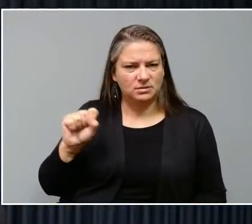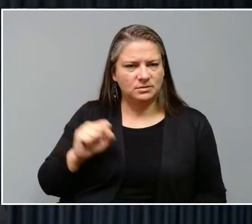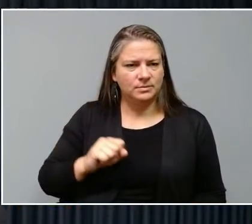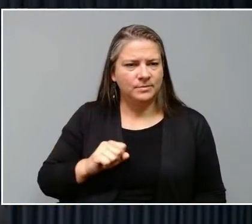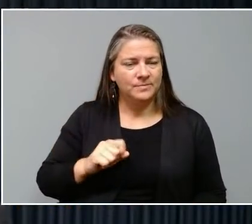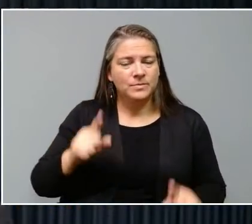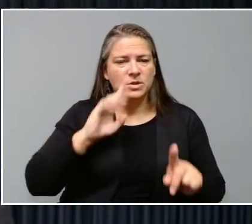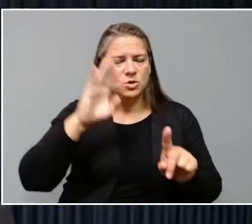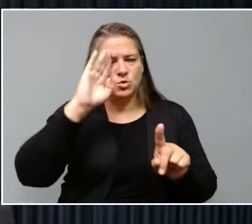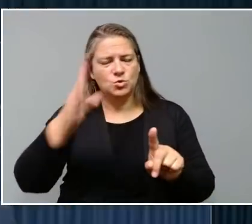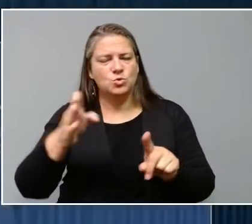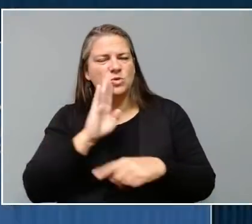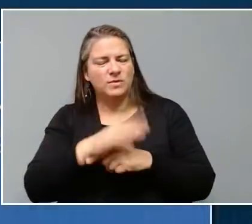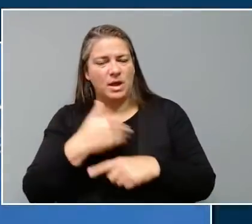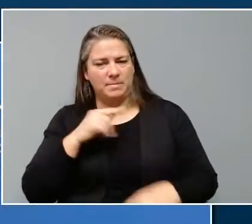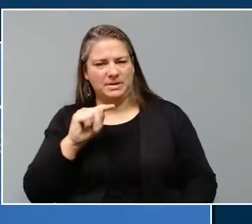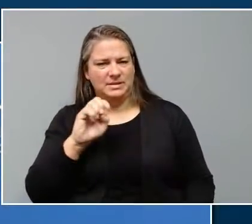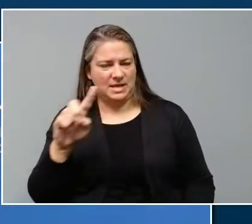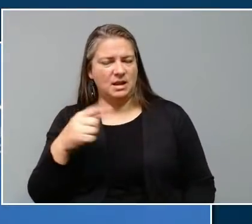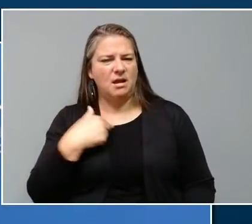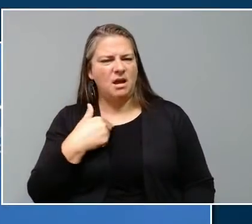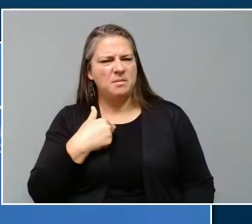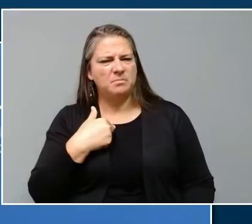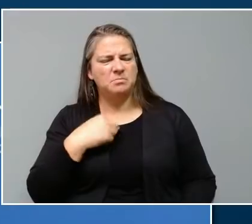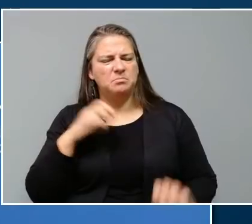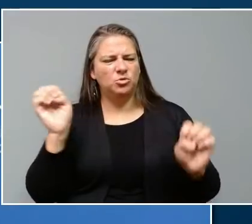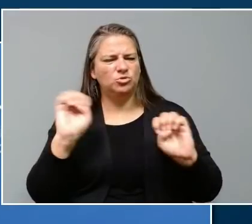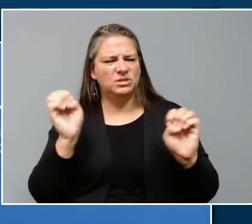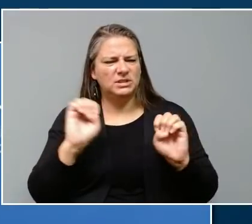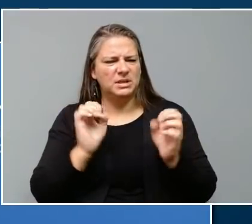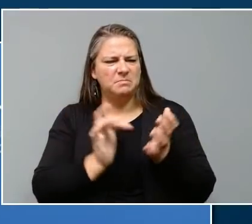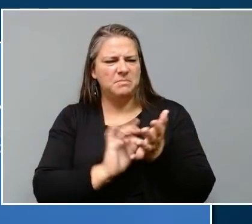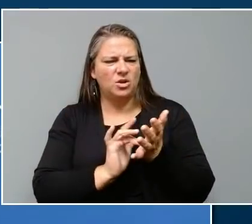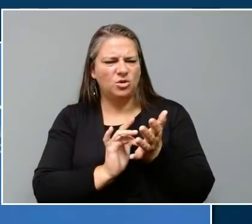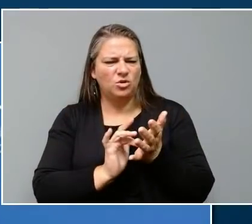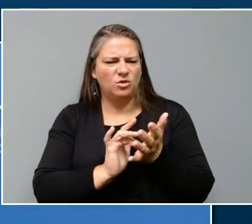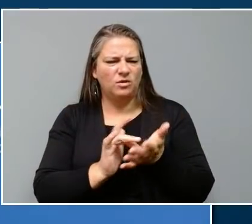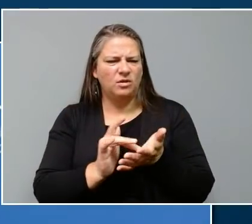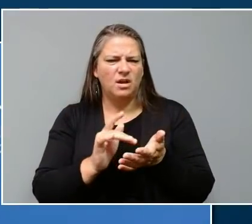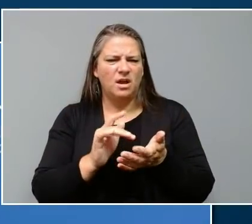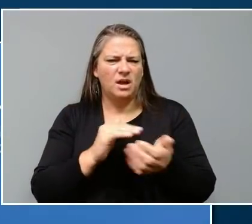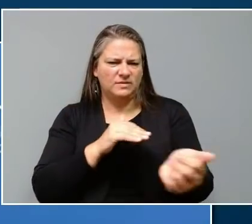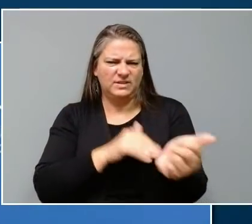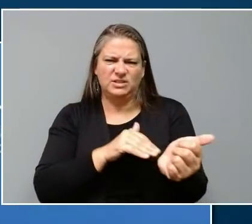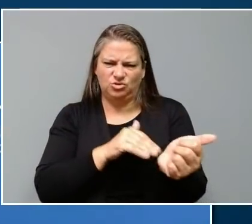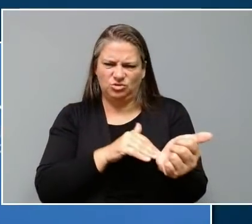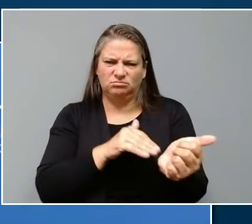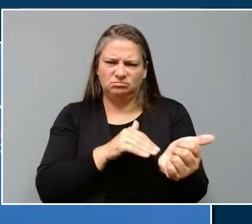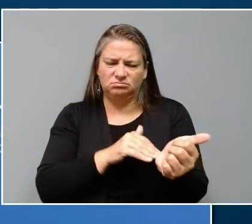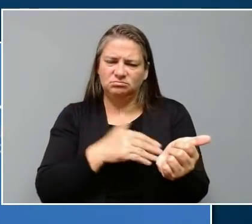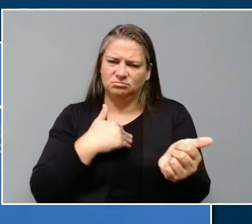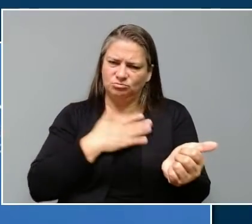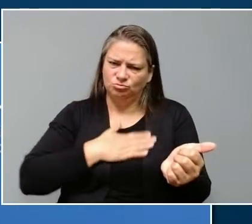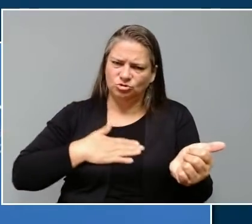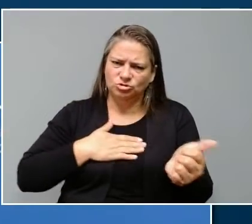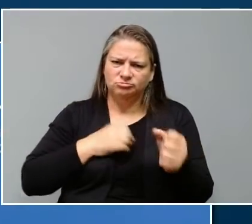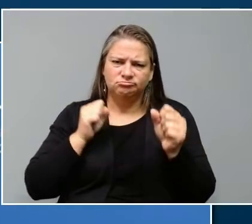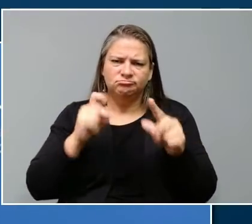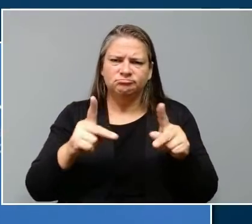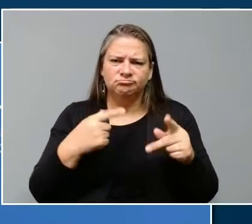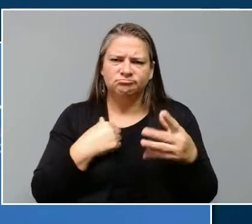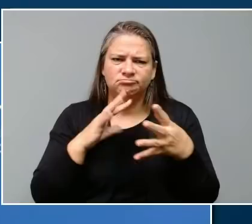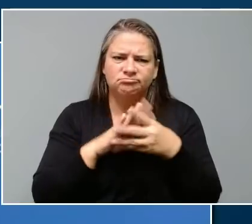Ted Qualls, and I am an emergency medicine physician here at Lake Cumberland Regional Hospital. I appreciate the opportunity to speak with you today to share